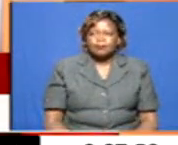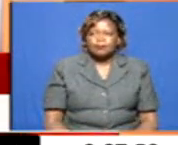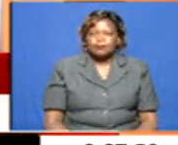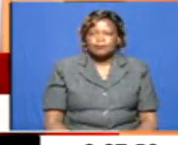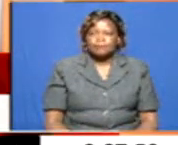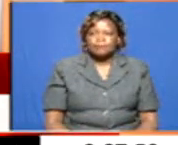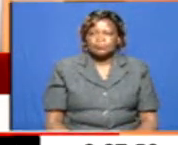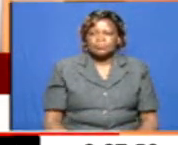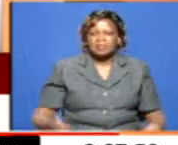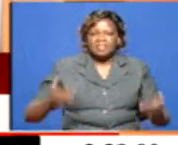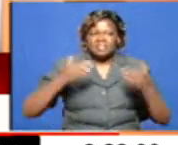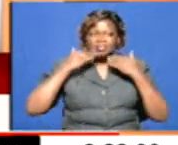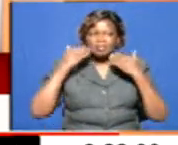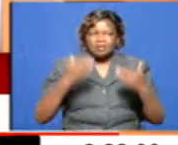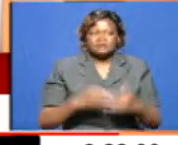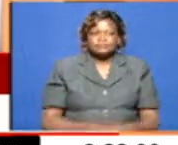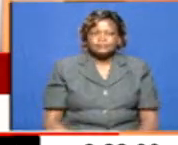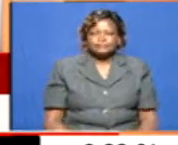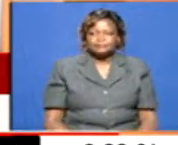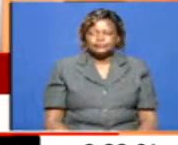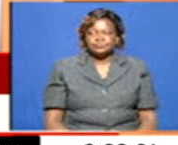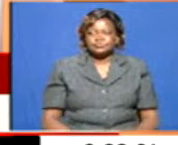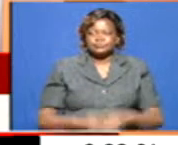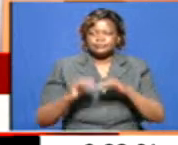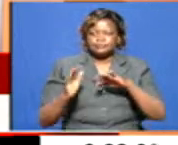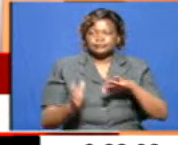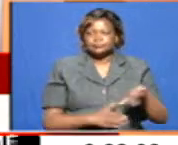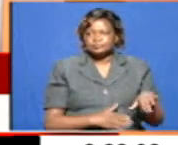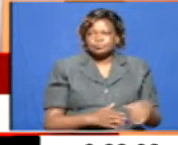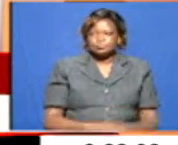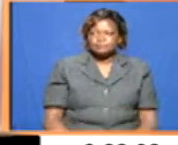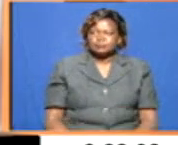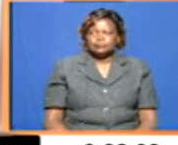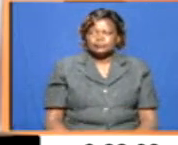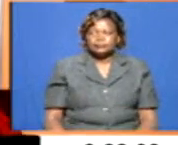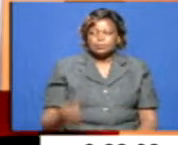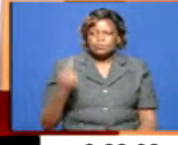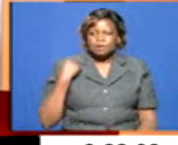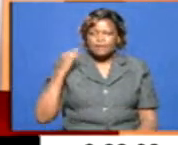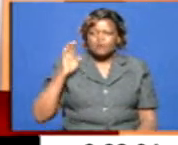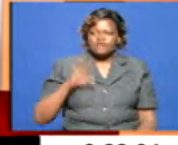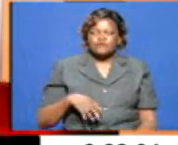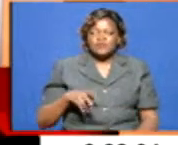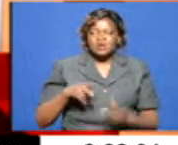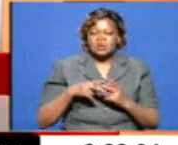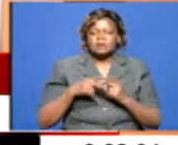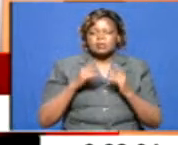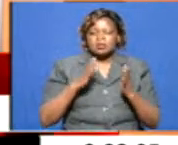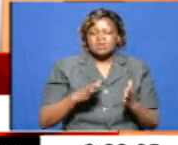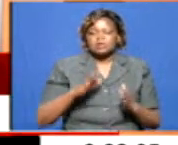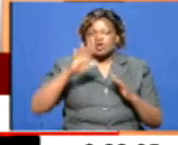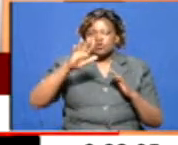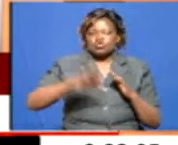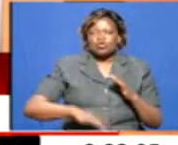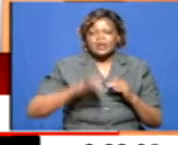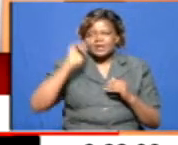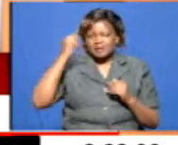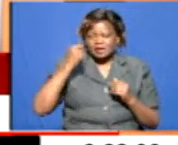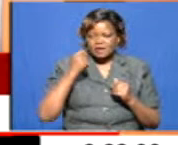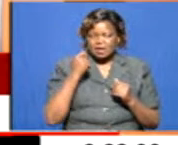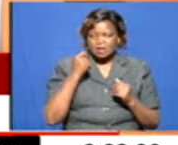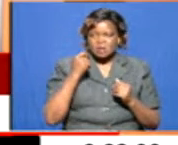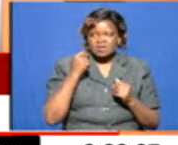you, Alan, for that report. Now, moving on, the number of women engineers remains low in Kenya despite